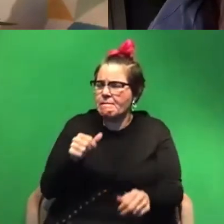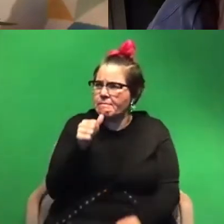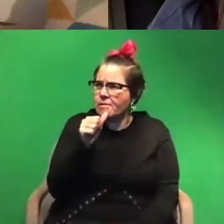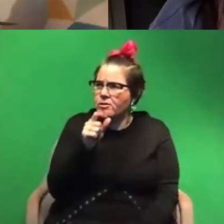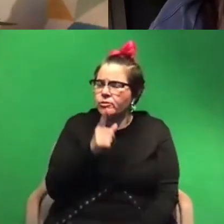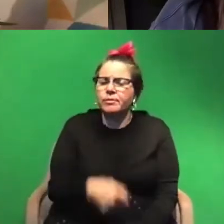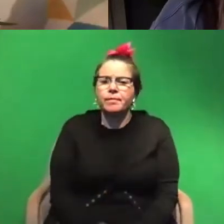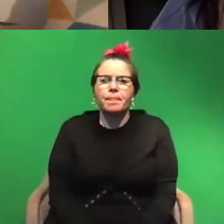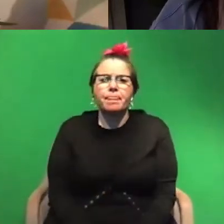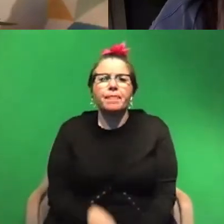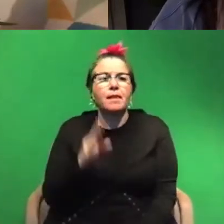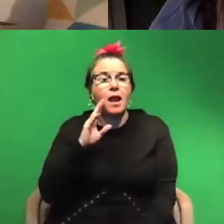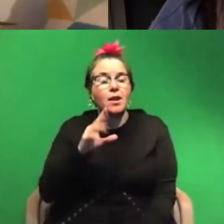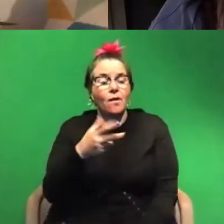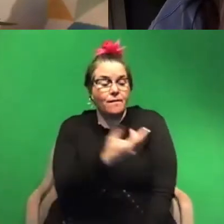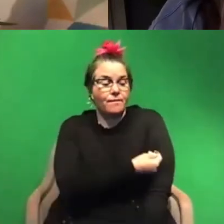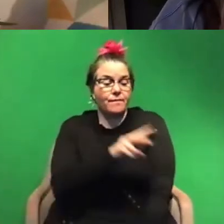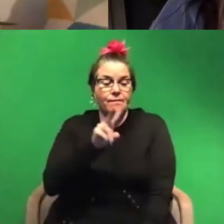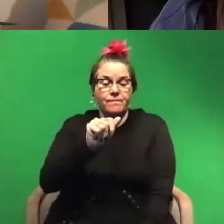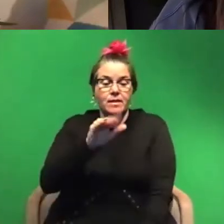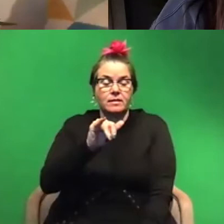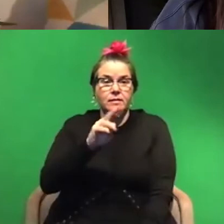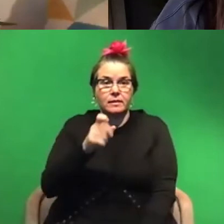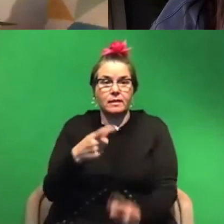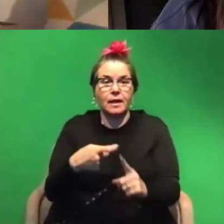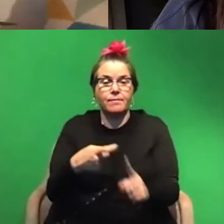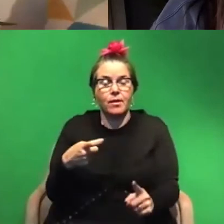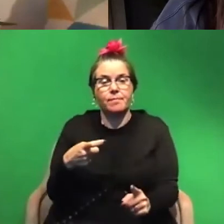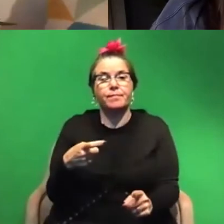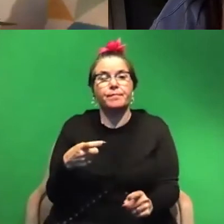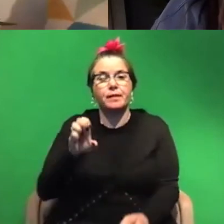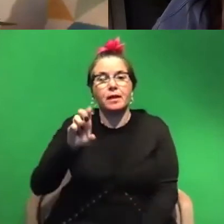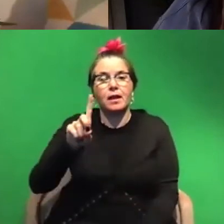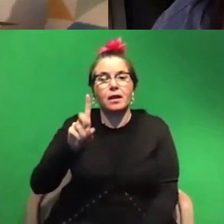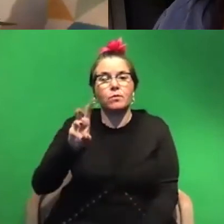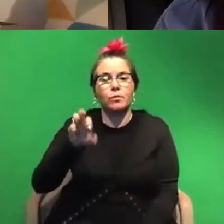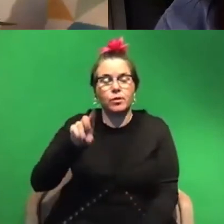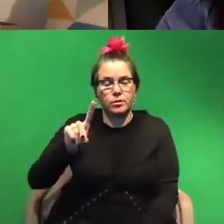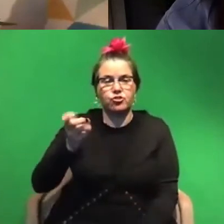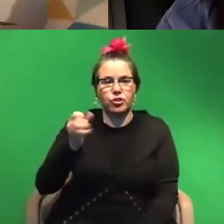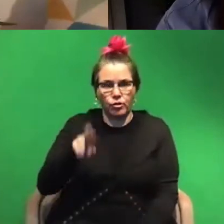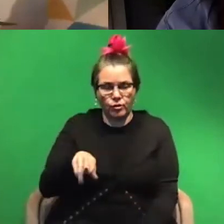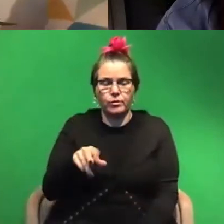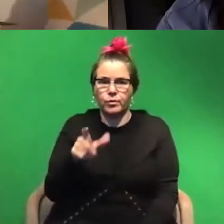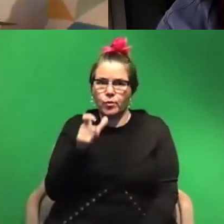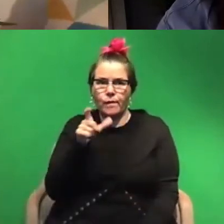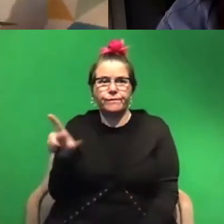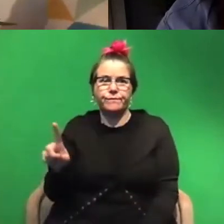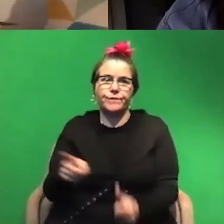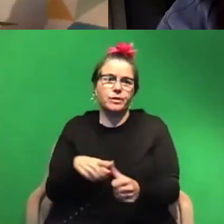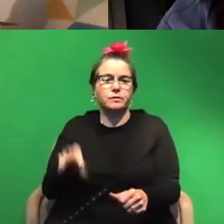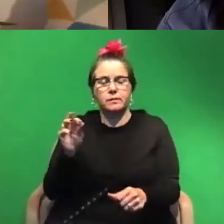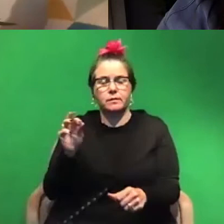know the word vaccine was coined by Edward Jenner. Because, it's coined